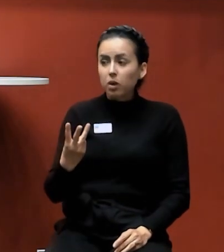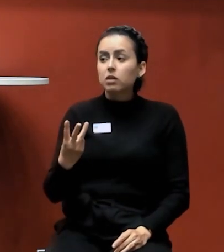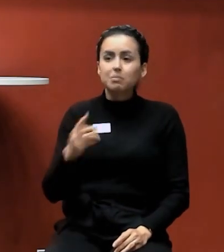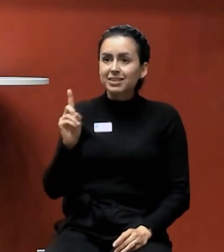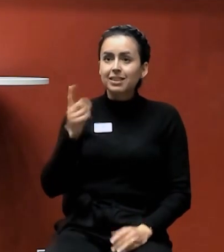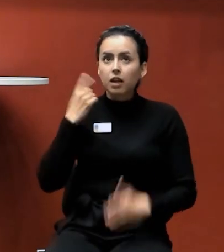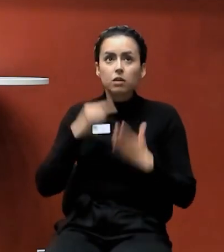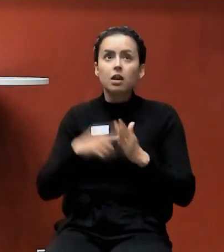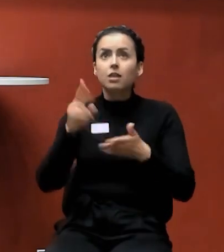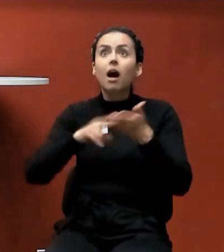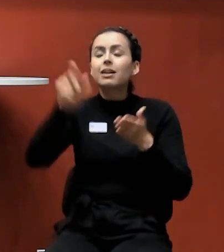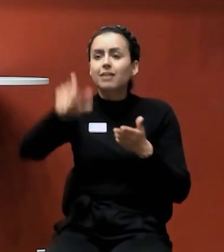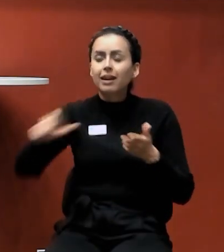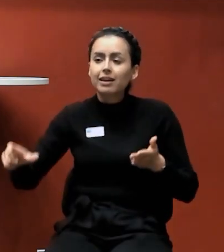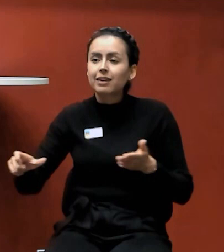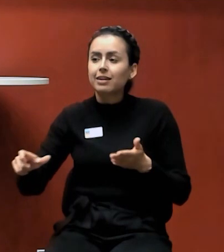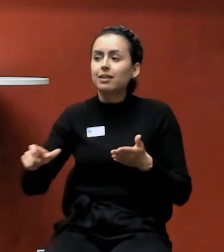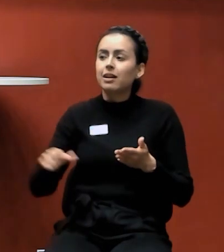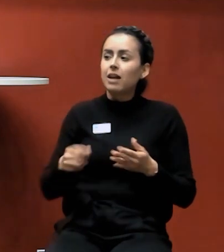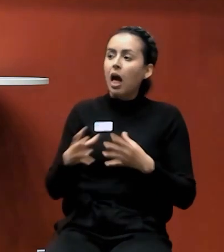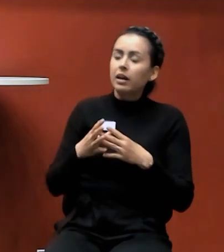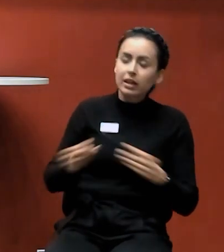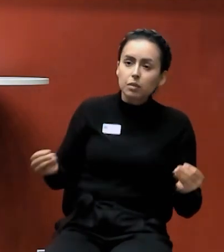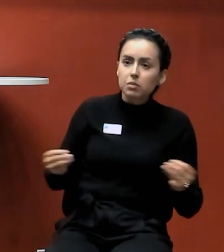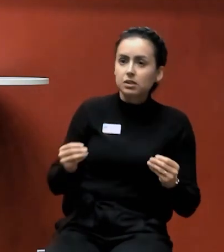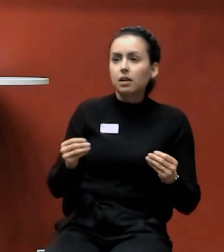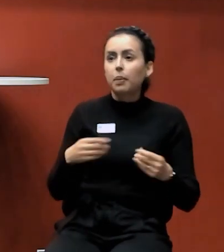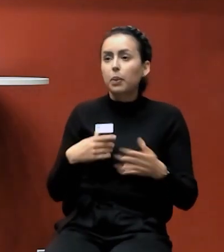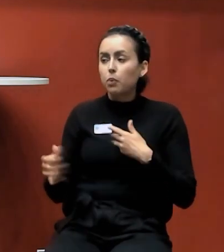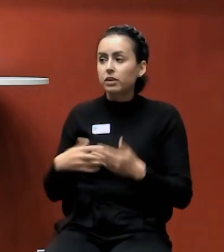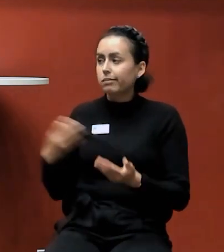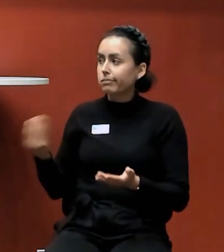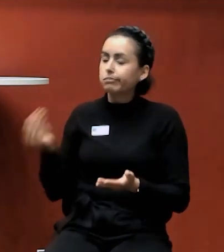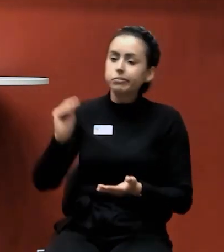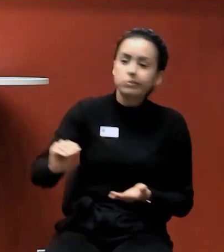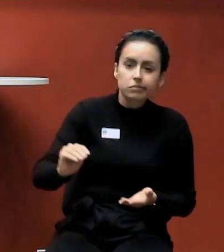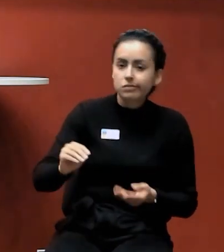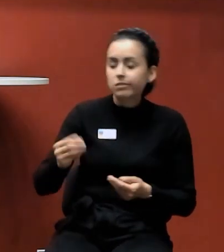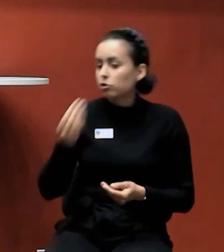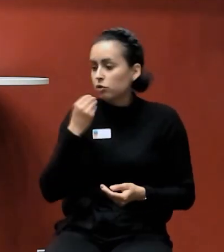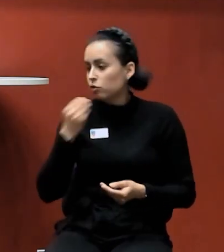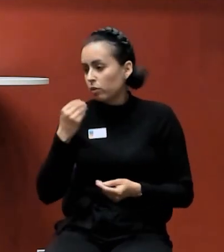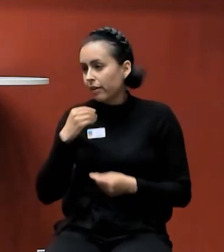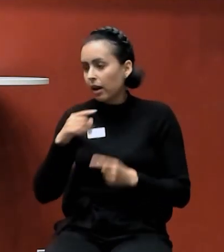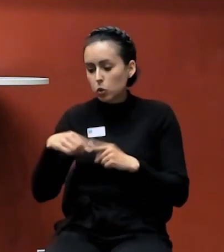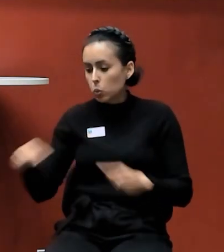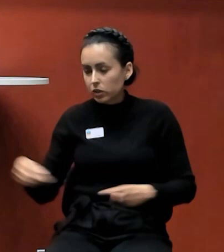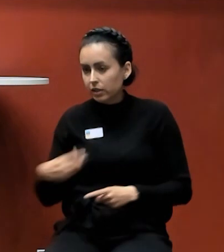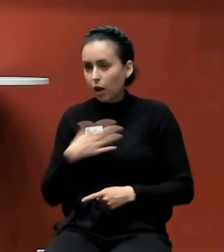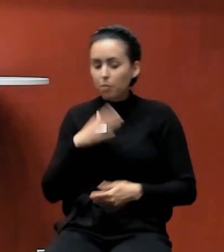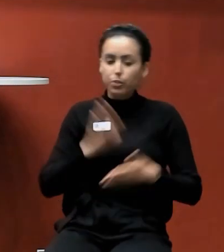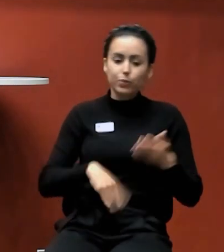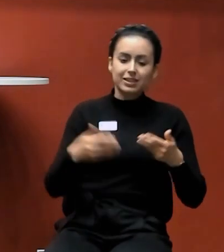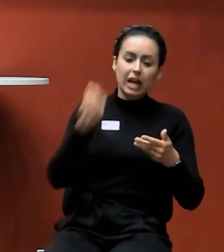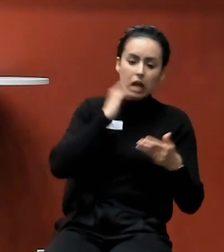like, needing to, like, put that amount of, like, free work and, like, eat still noodles there with chopsticks in your empty